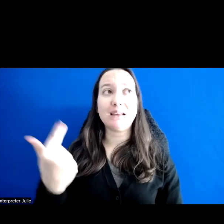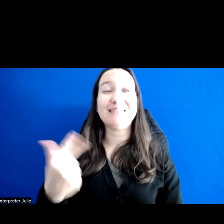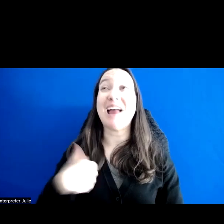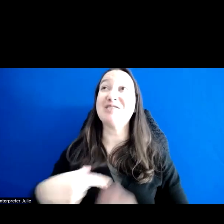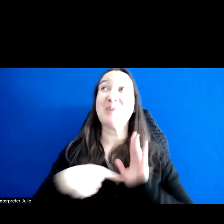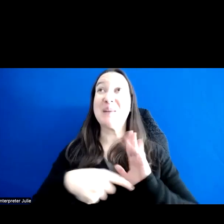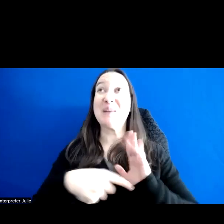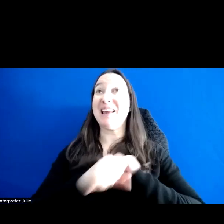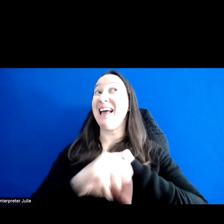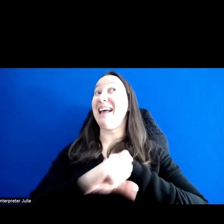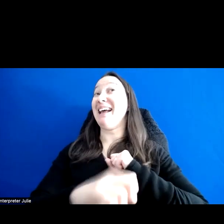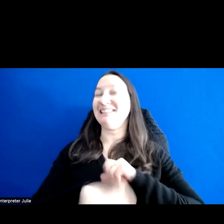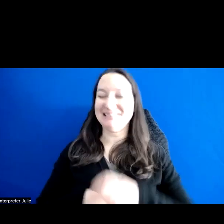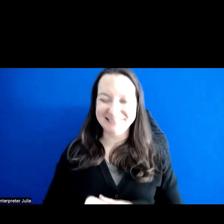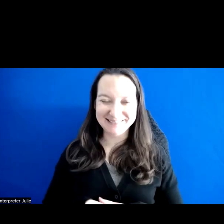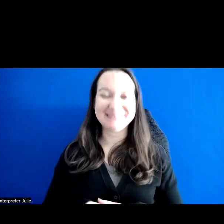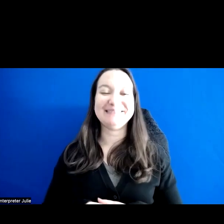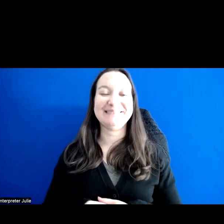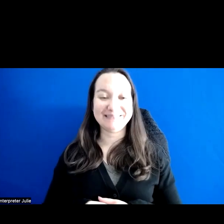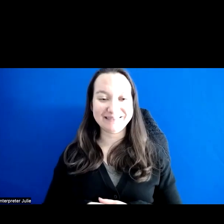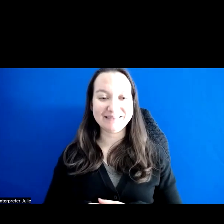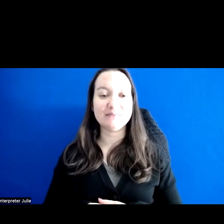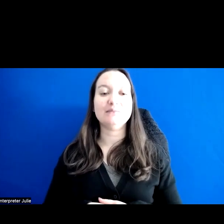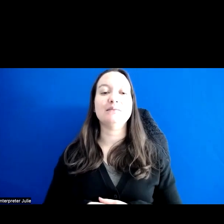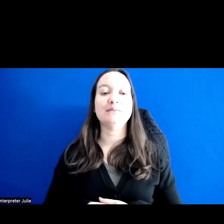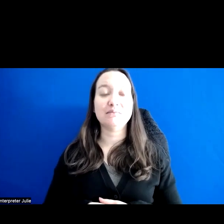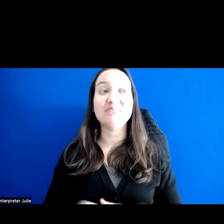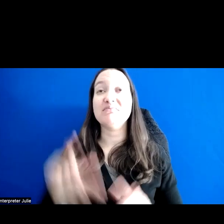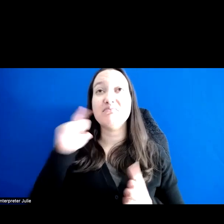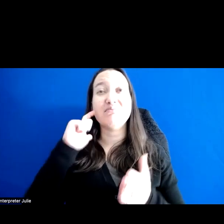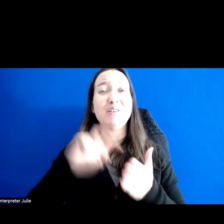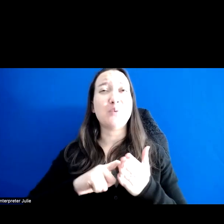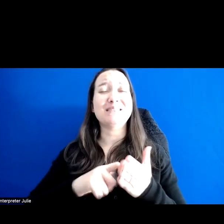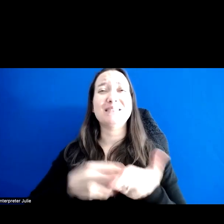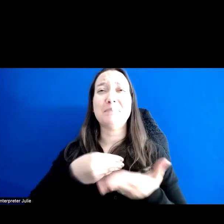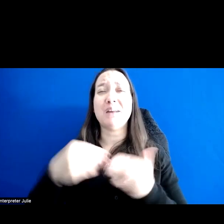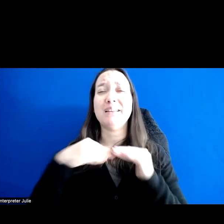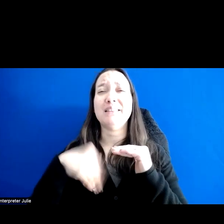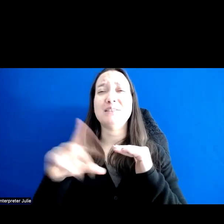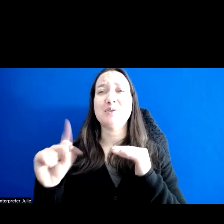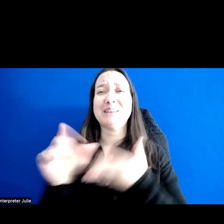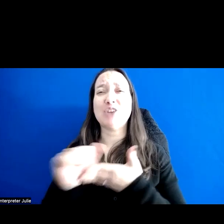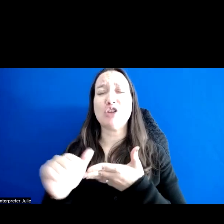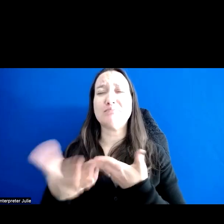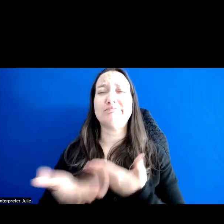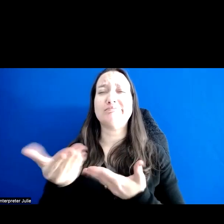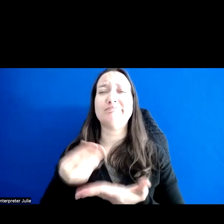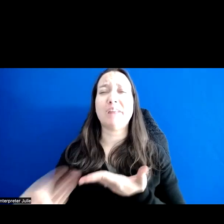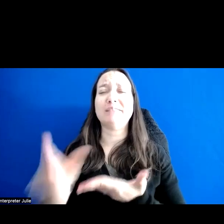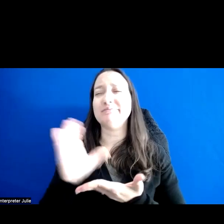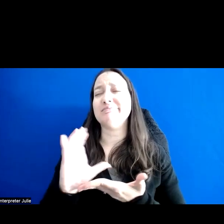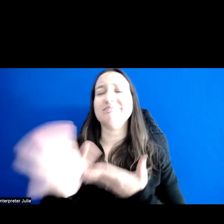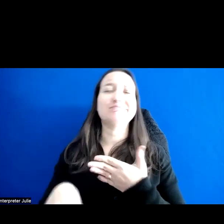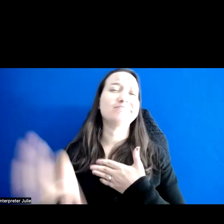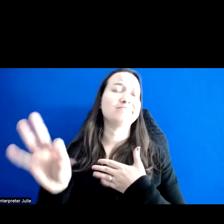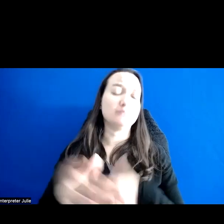advertise it. I noticed just yesterday that you can still get this for less than $20 easily.